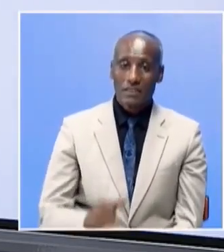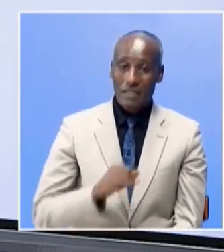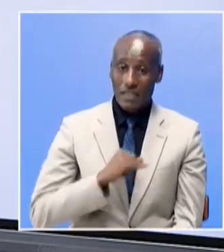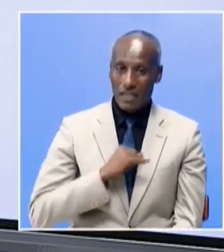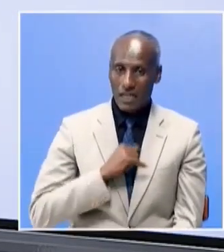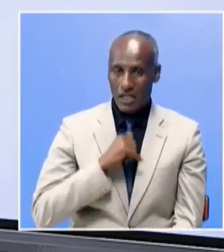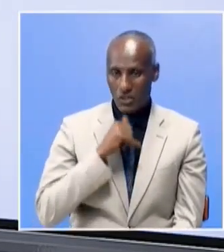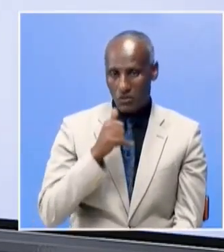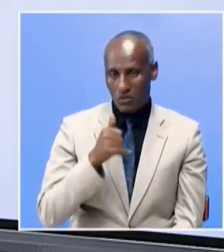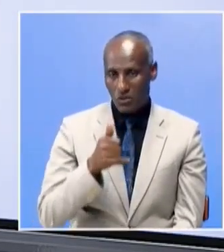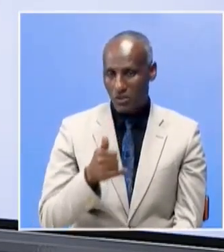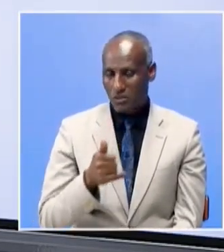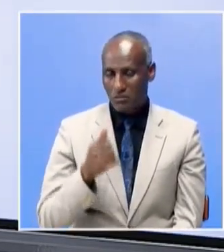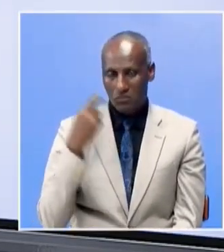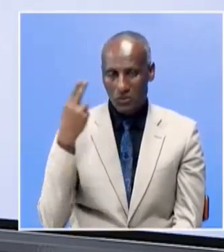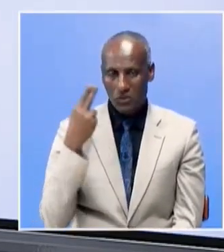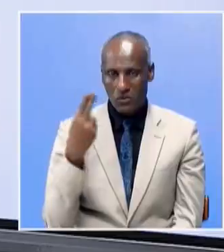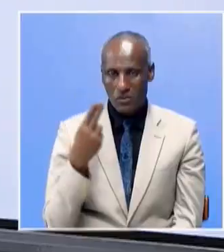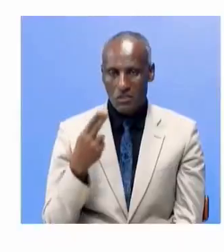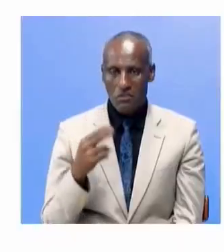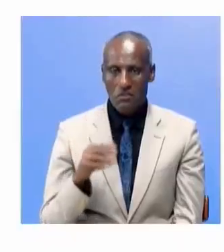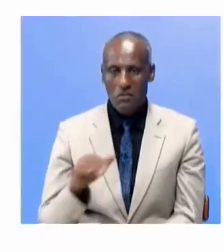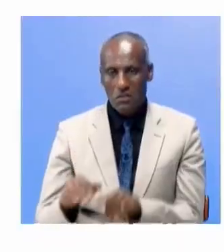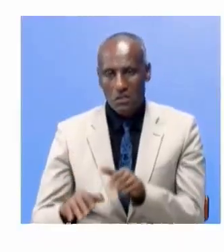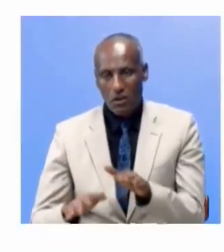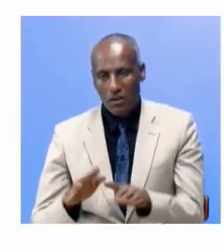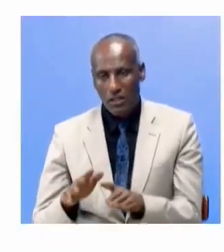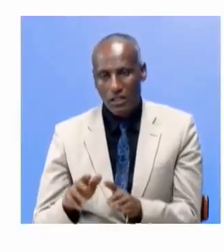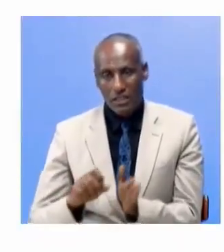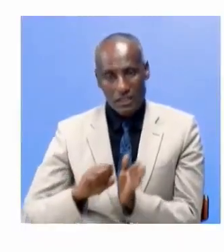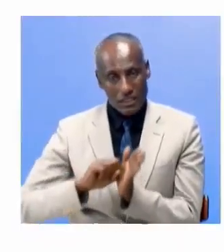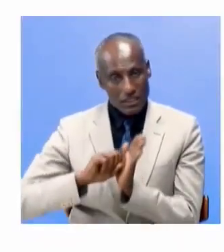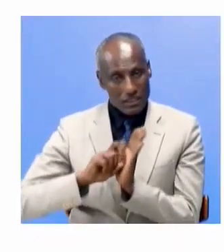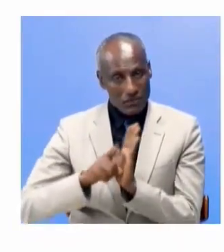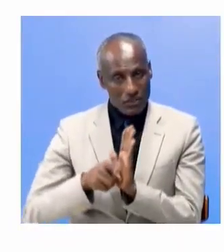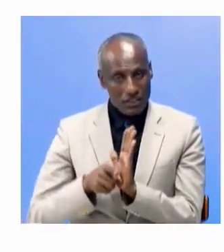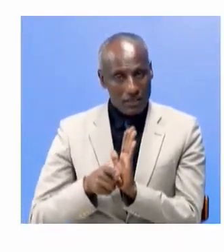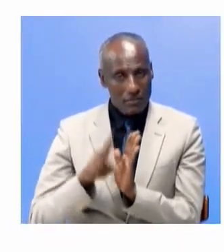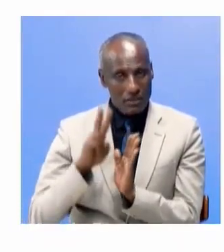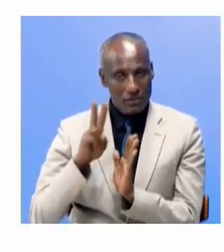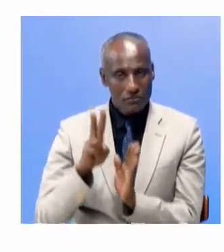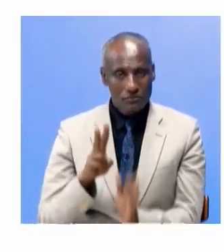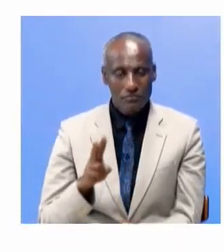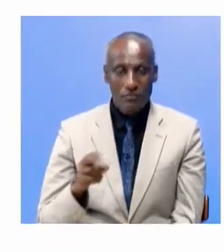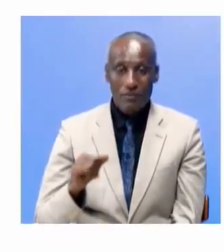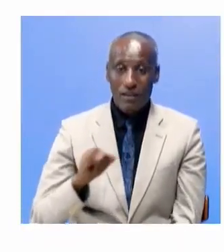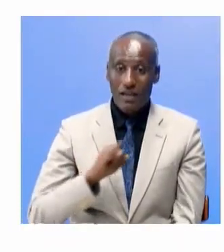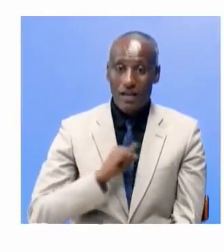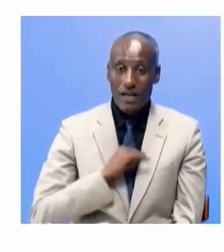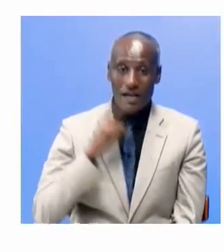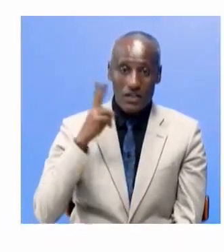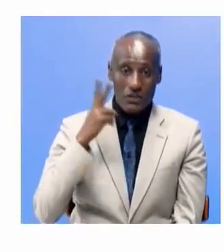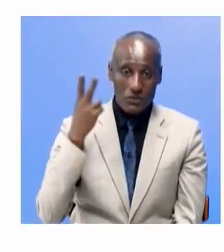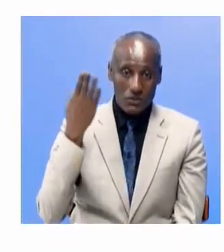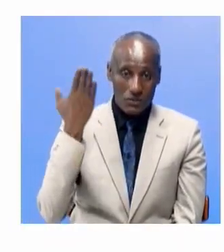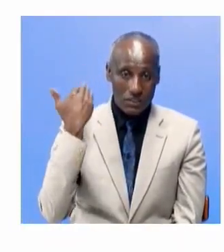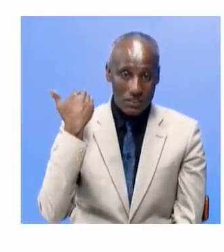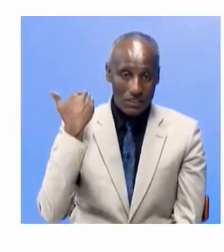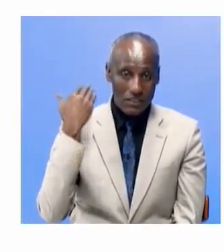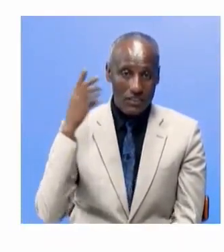this structure. Another one. We can say, I used to